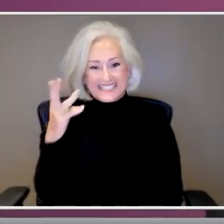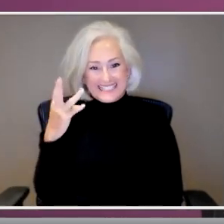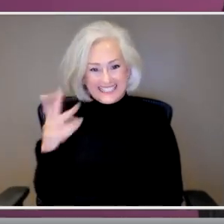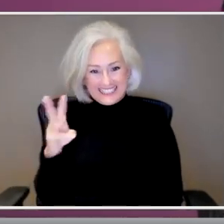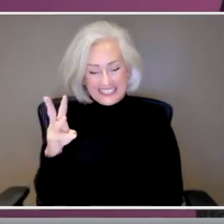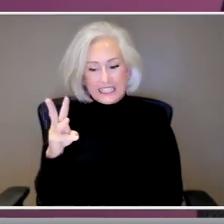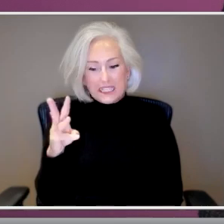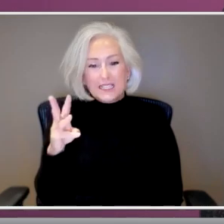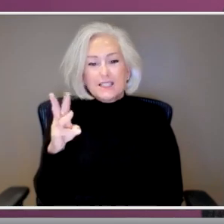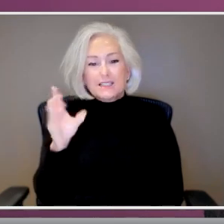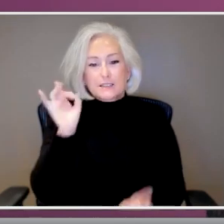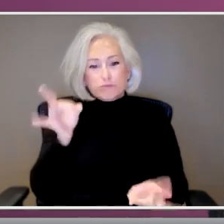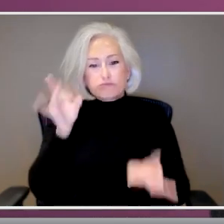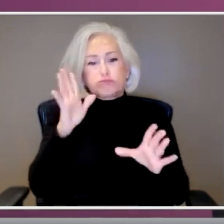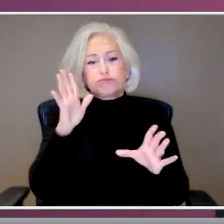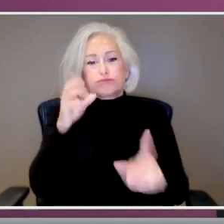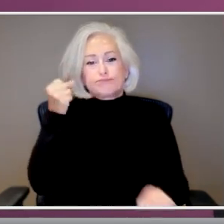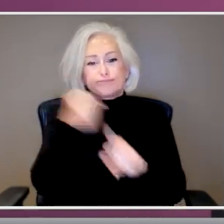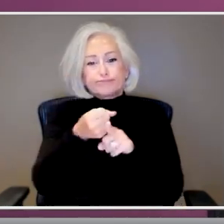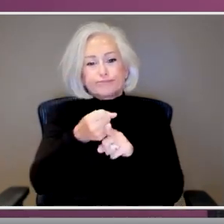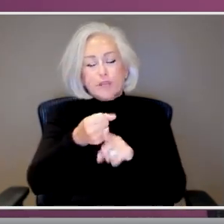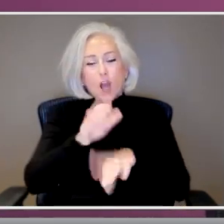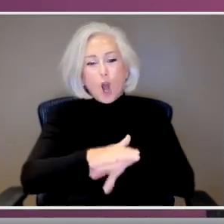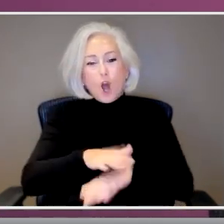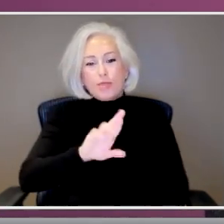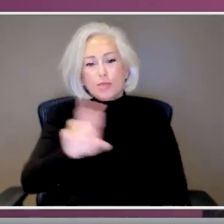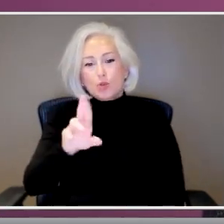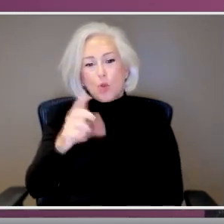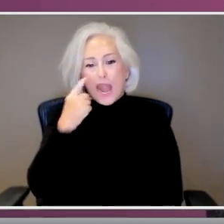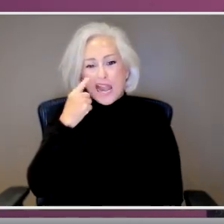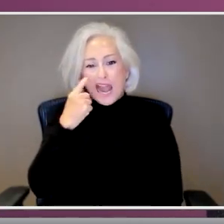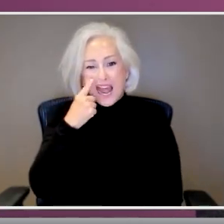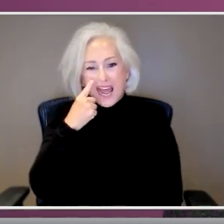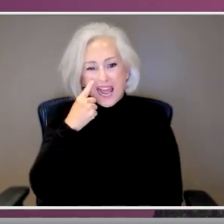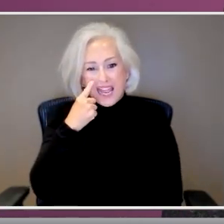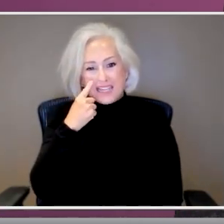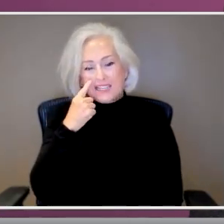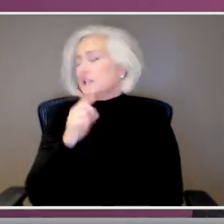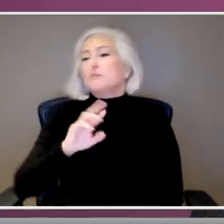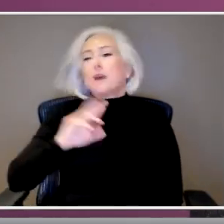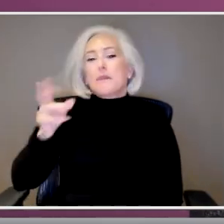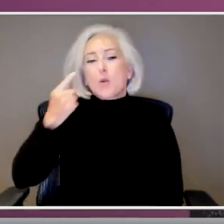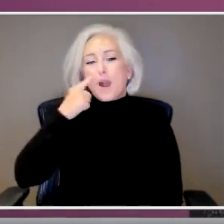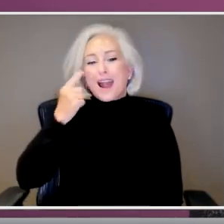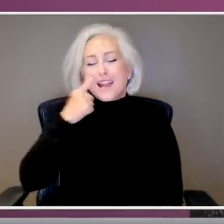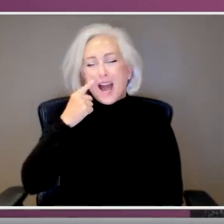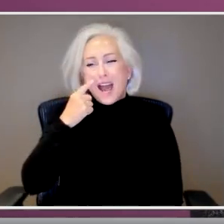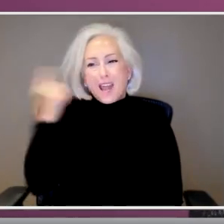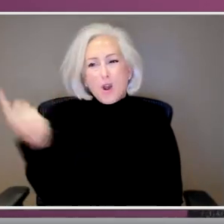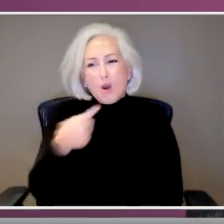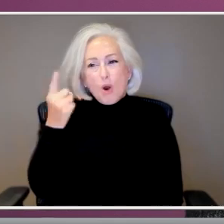and my right eye has always been a little bit, difficult with my vision or whatever. But